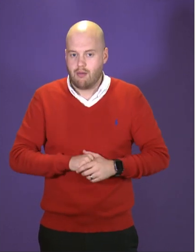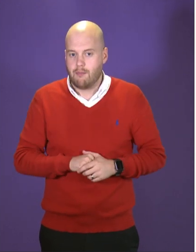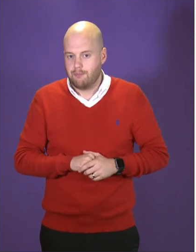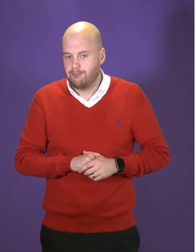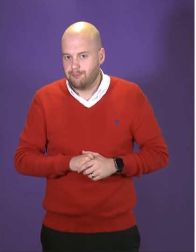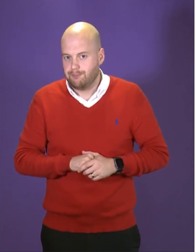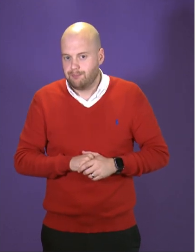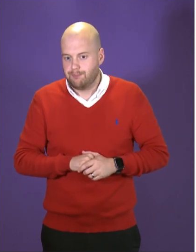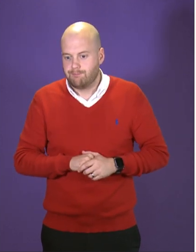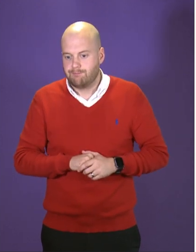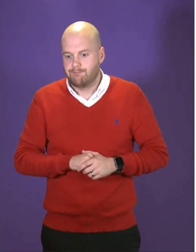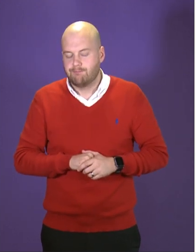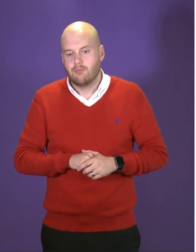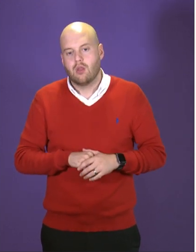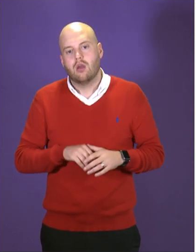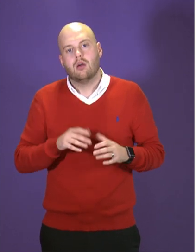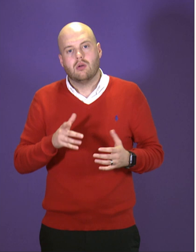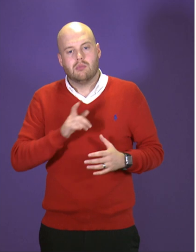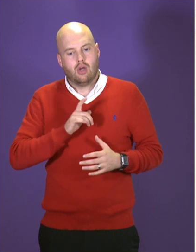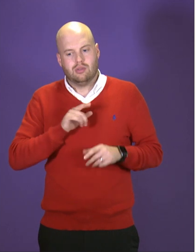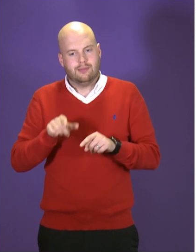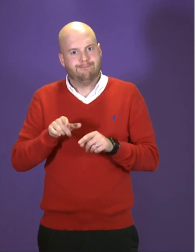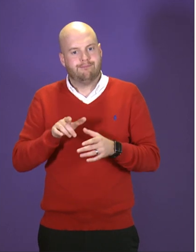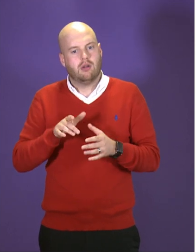with the cultural policy, so we are